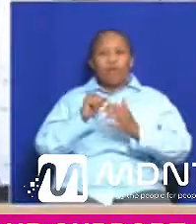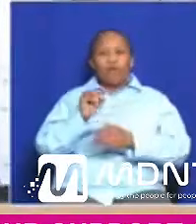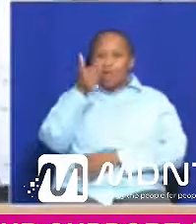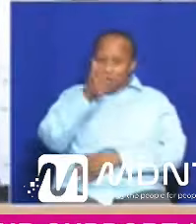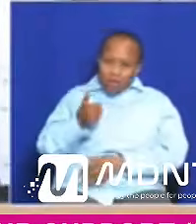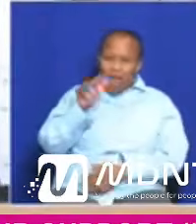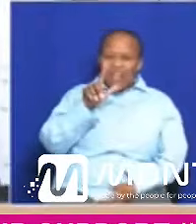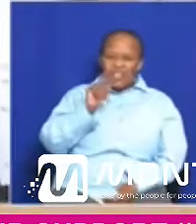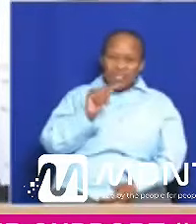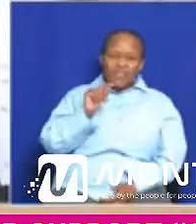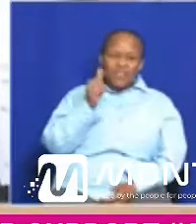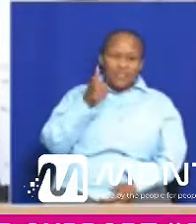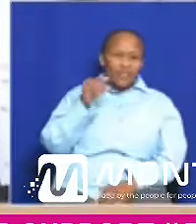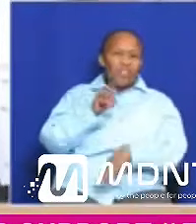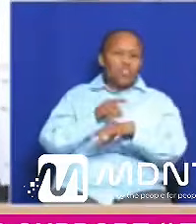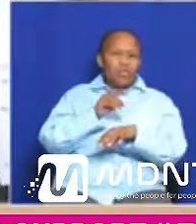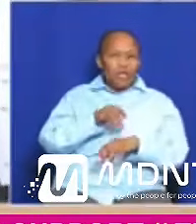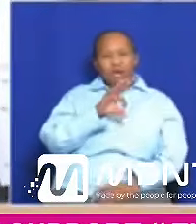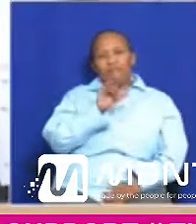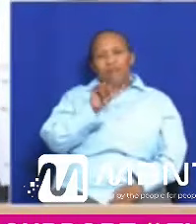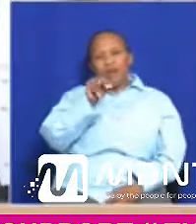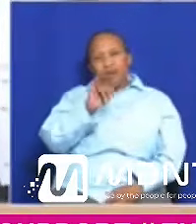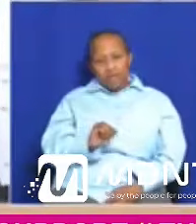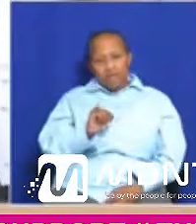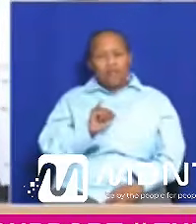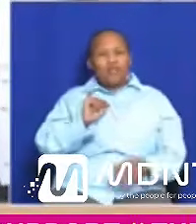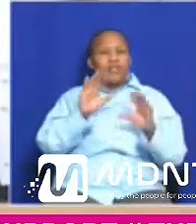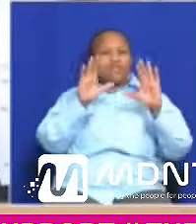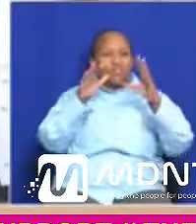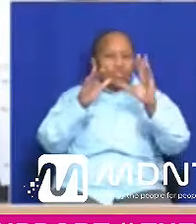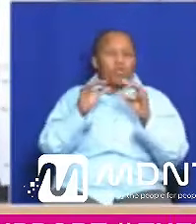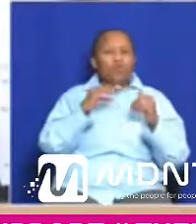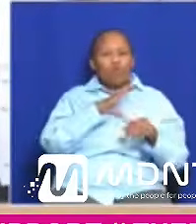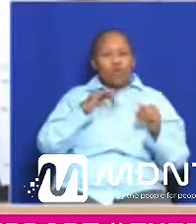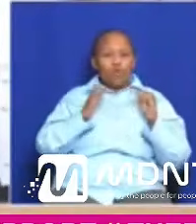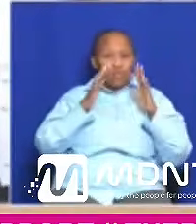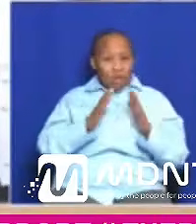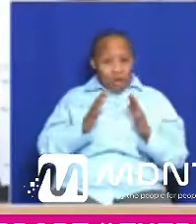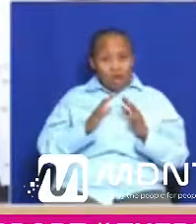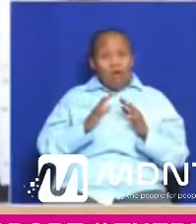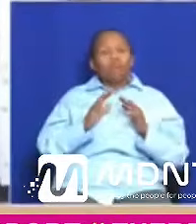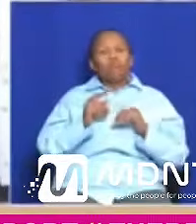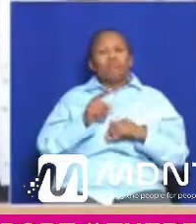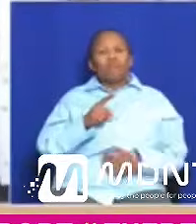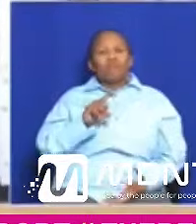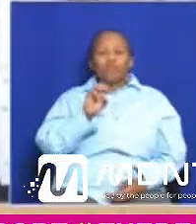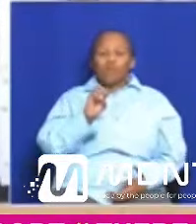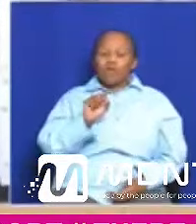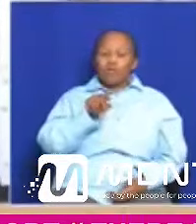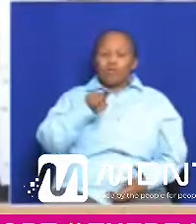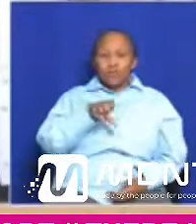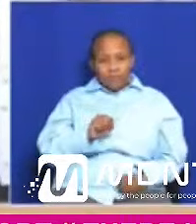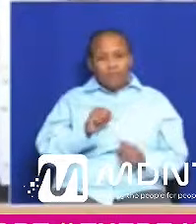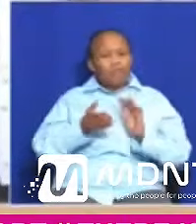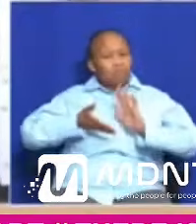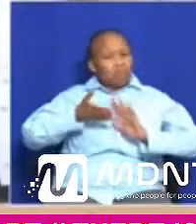Dr. M.I. Fani, Divisional Commissioner Supply Chain, SAPS. It runs until page 834.